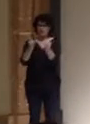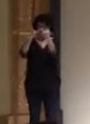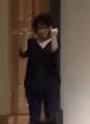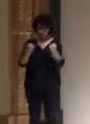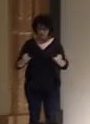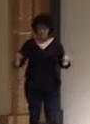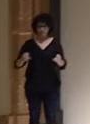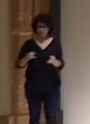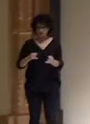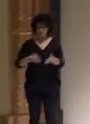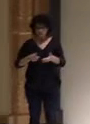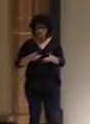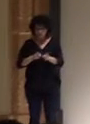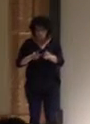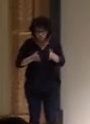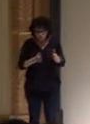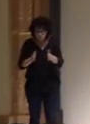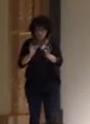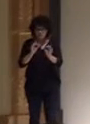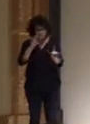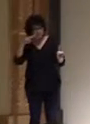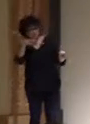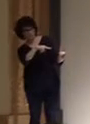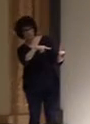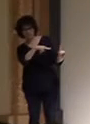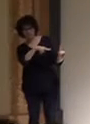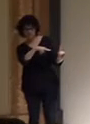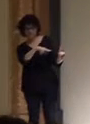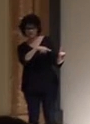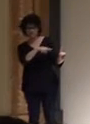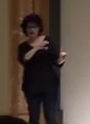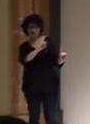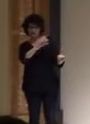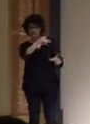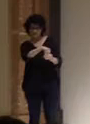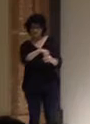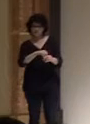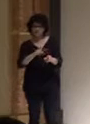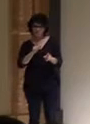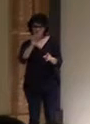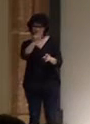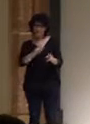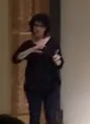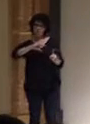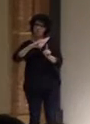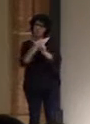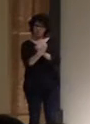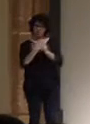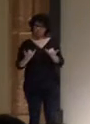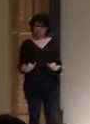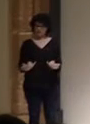reality and cultural positioning of Porto today, is the starting point for the IETM plenary